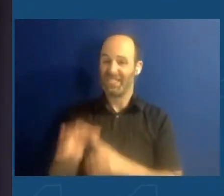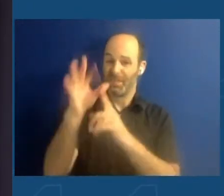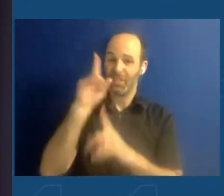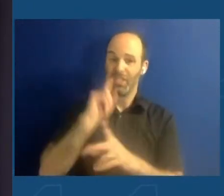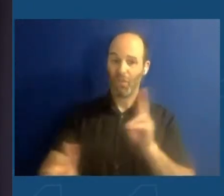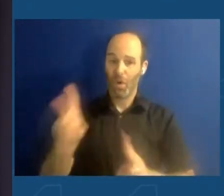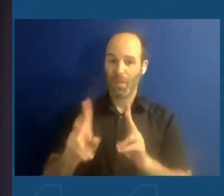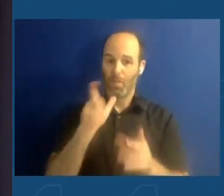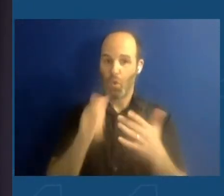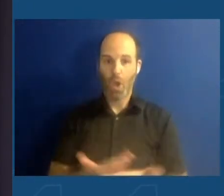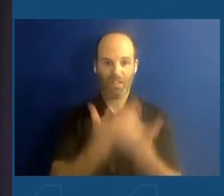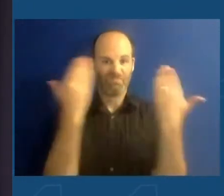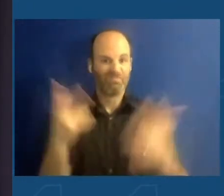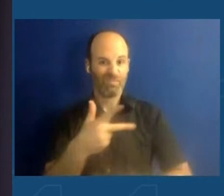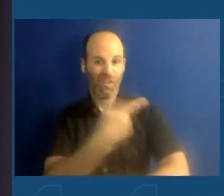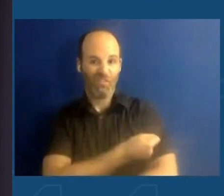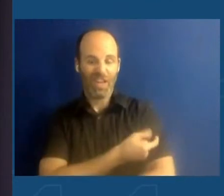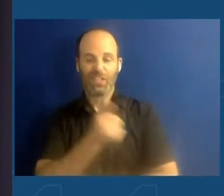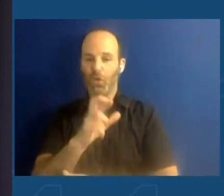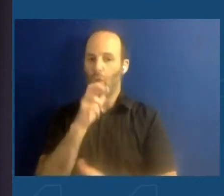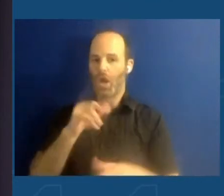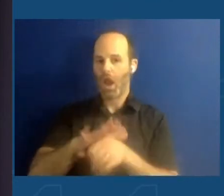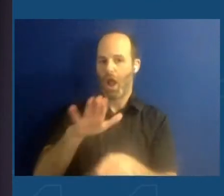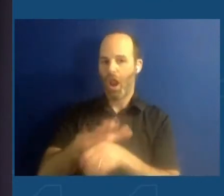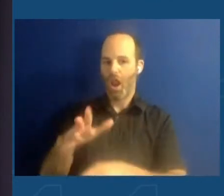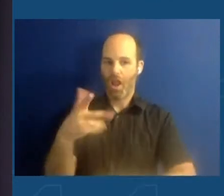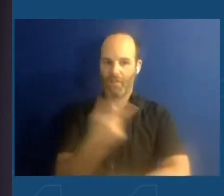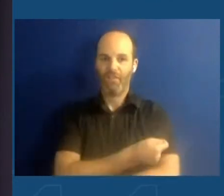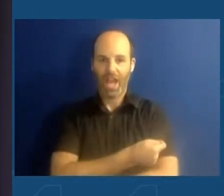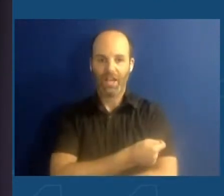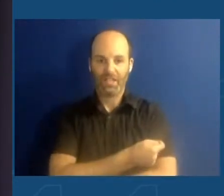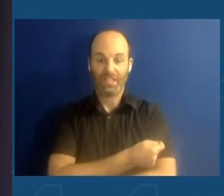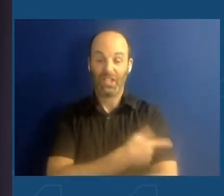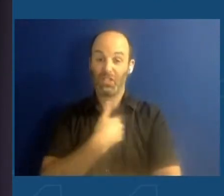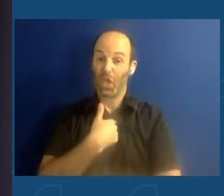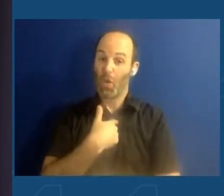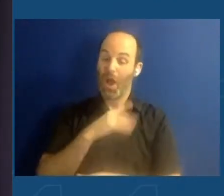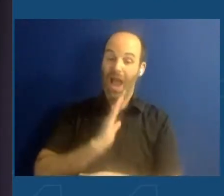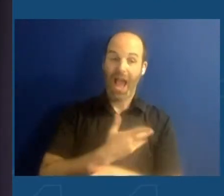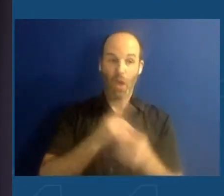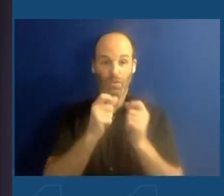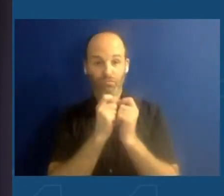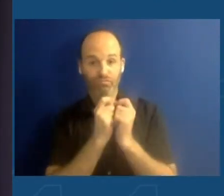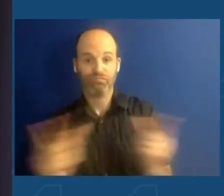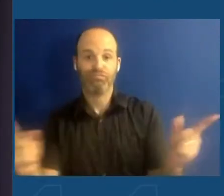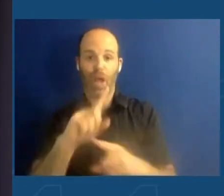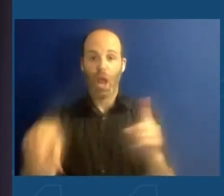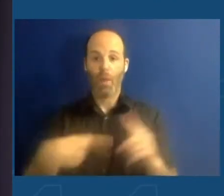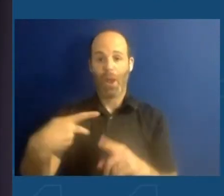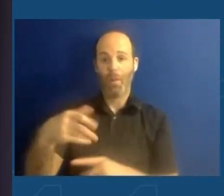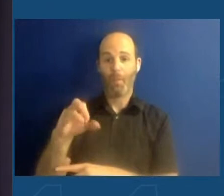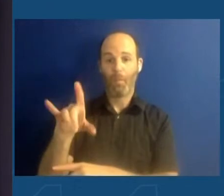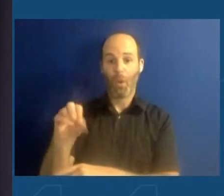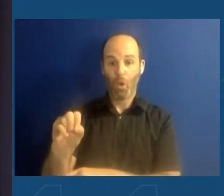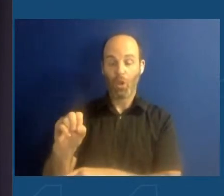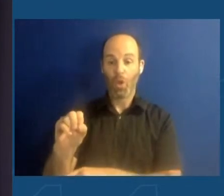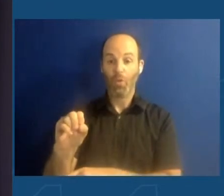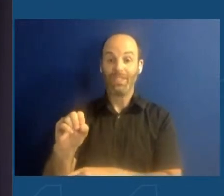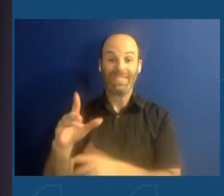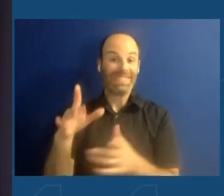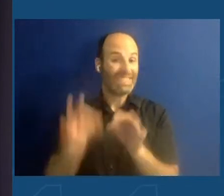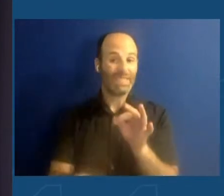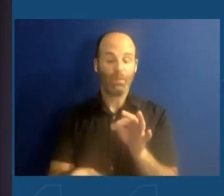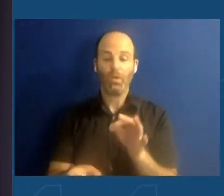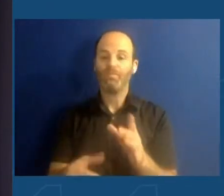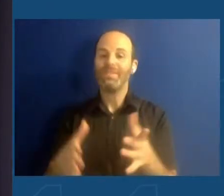or undervaccinated. So our message on polio is a simple one. It's get vaccinated. If